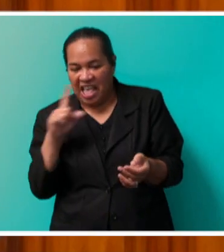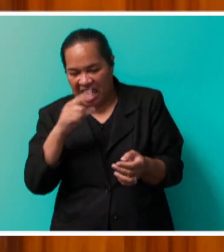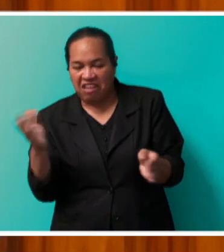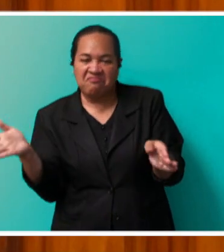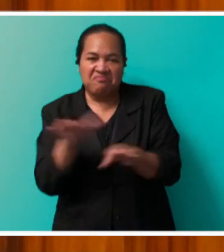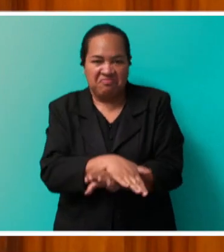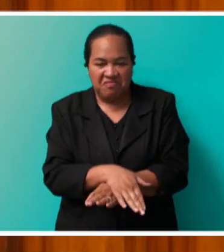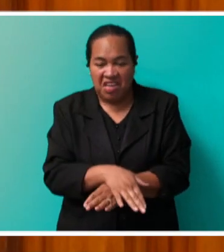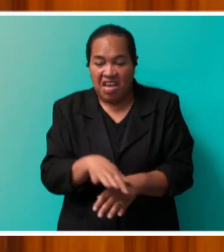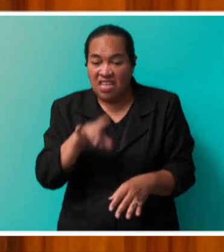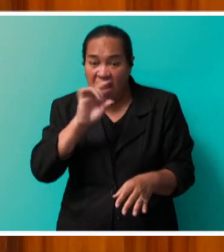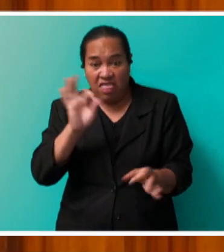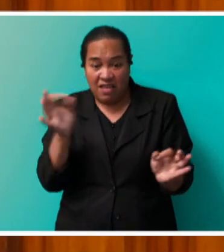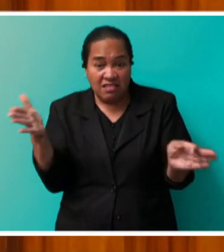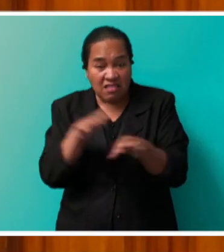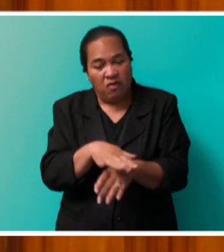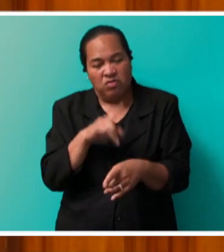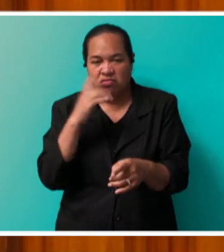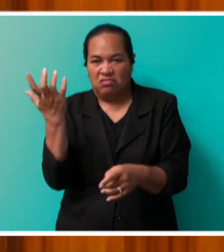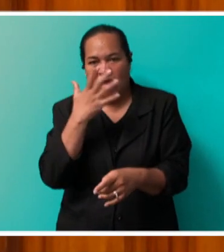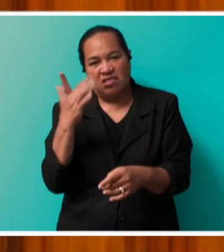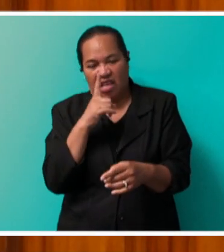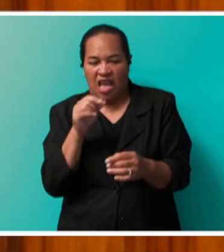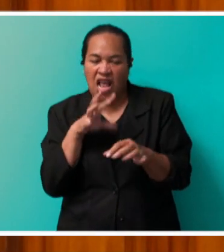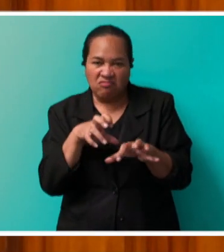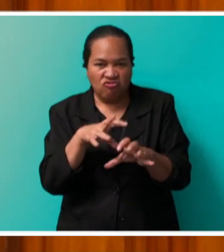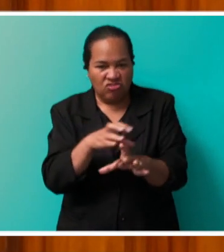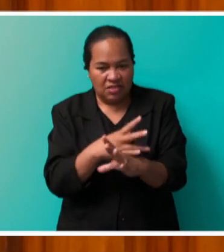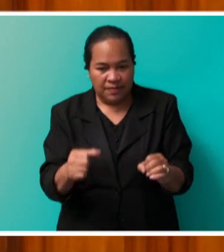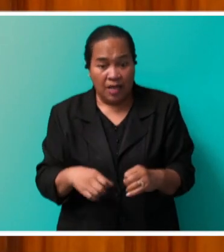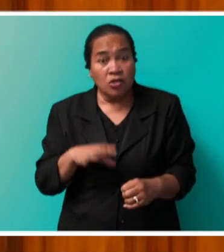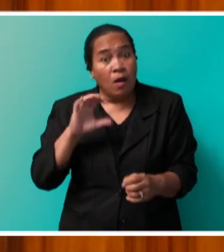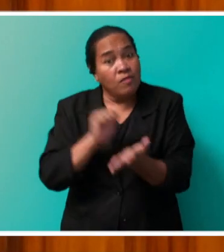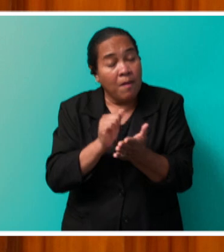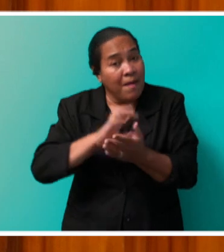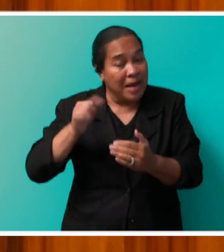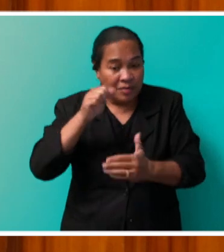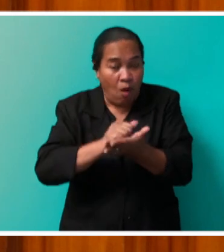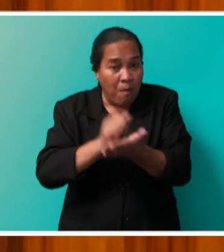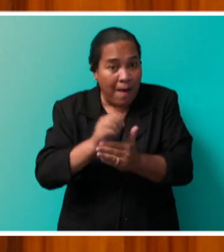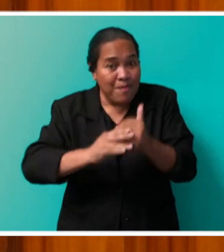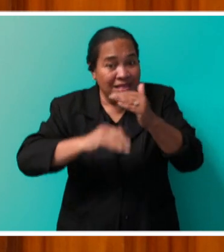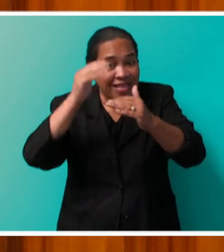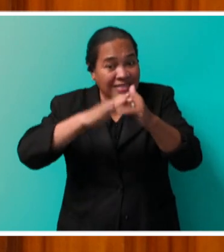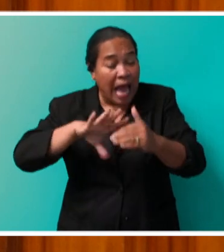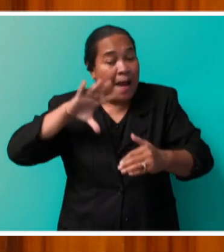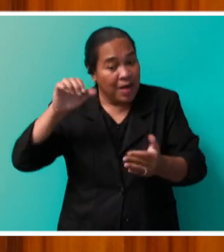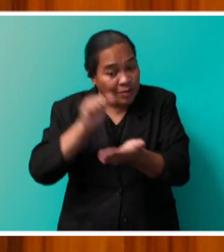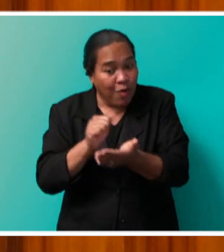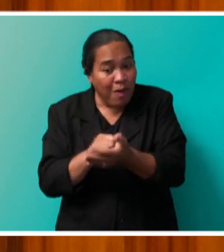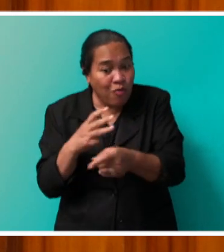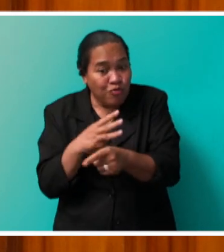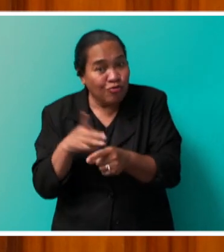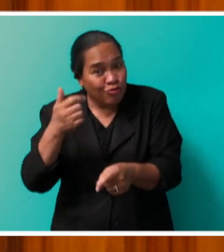measures must be multi-layered, involving 1, proper building design, 2, correct timber specification,